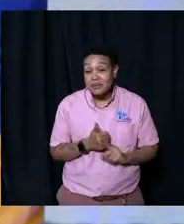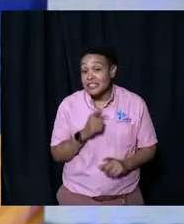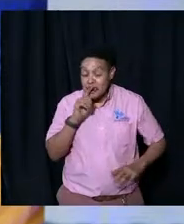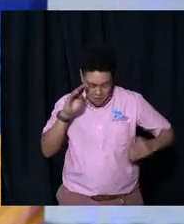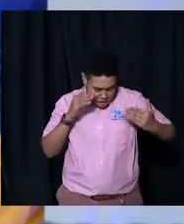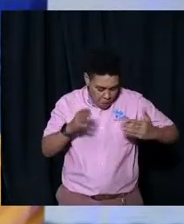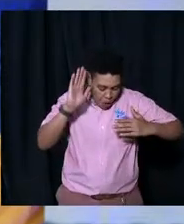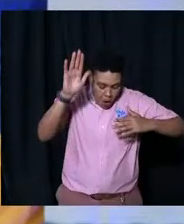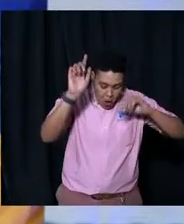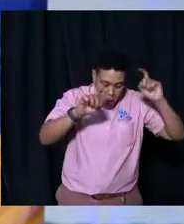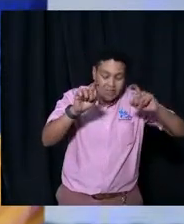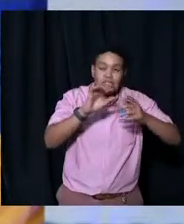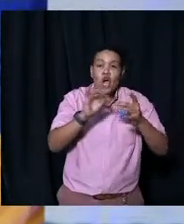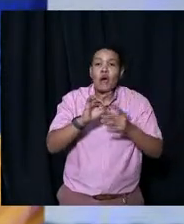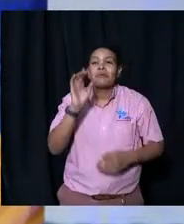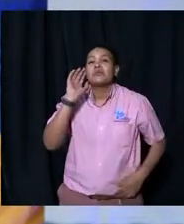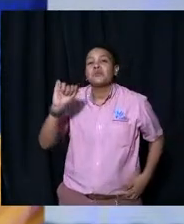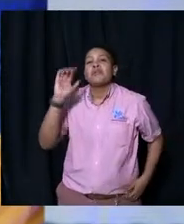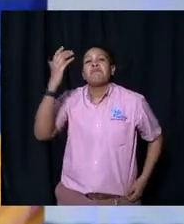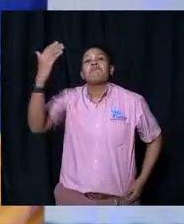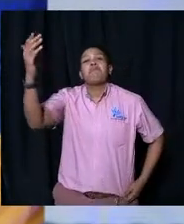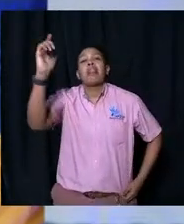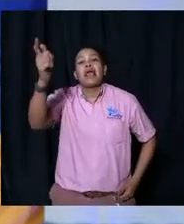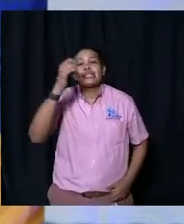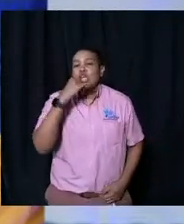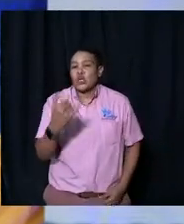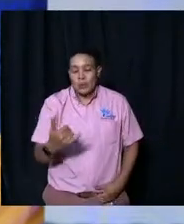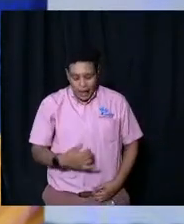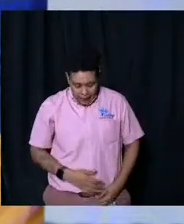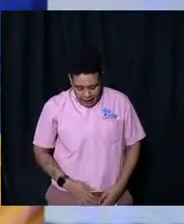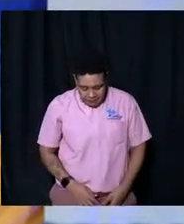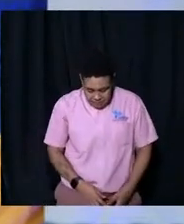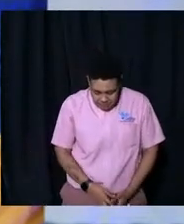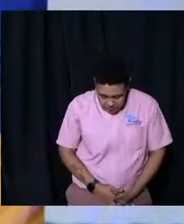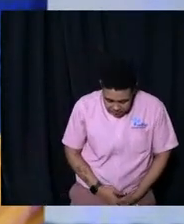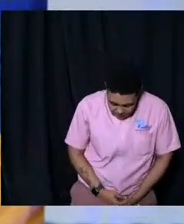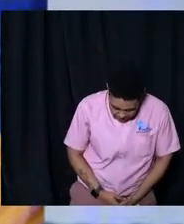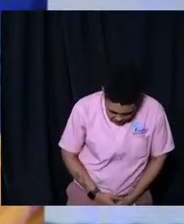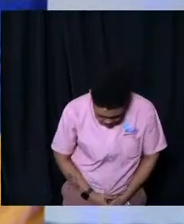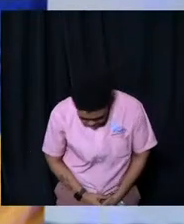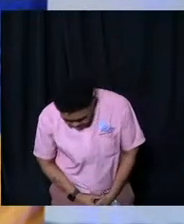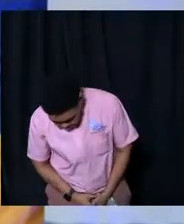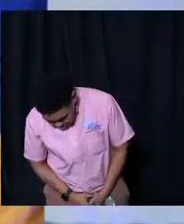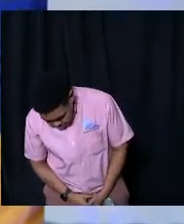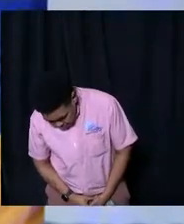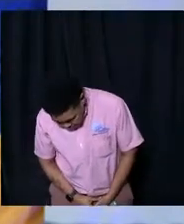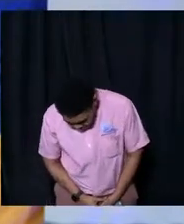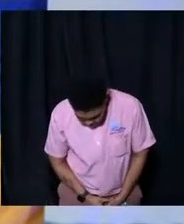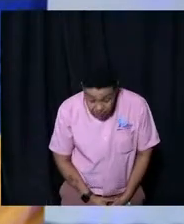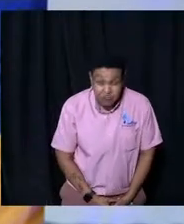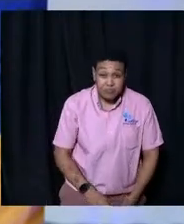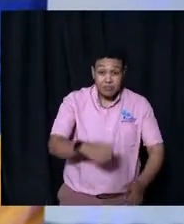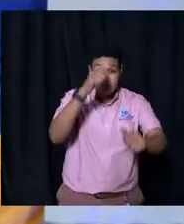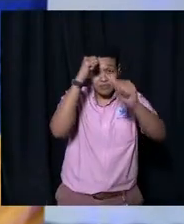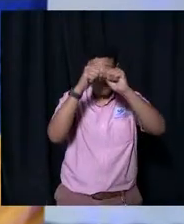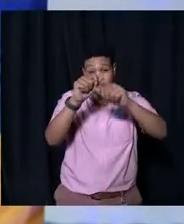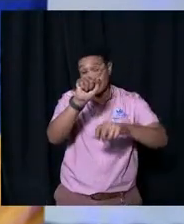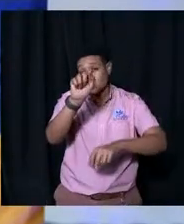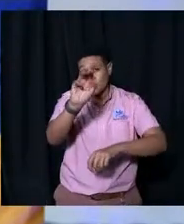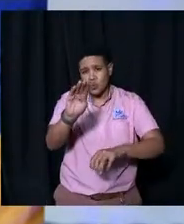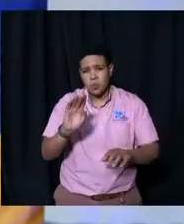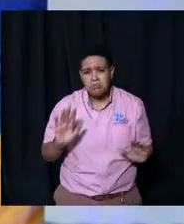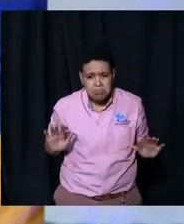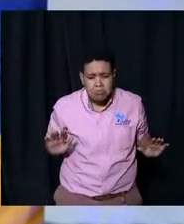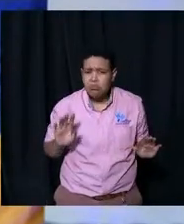address all your questions and comments. Now, remember, in addition to the Zoom platform, you may also send your